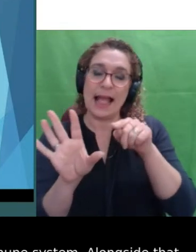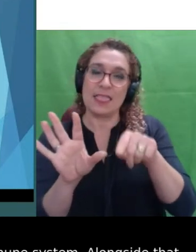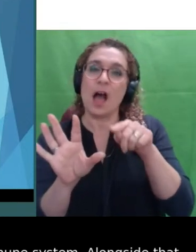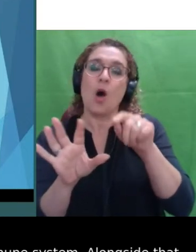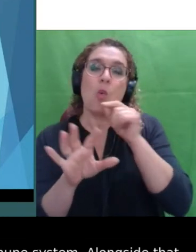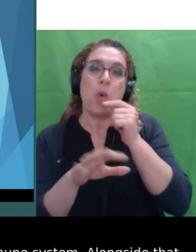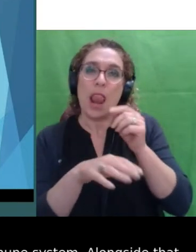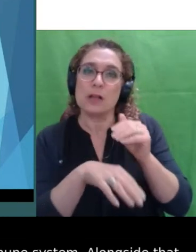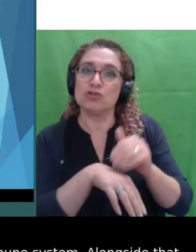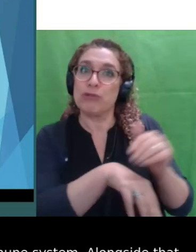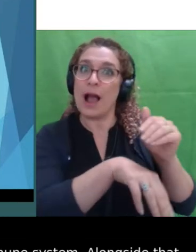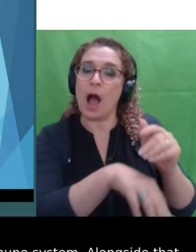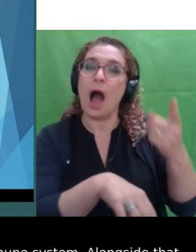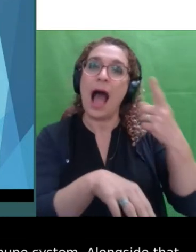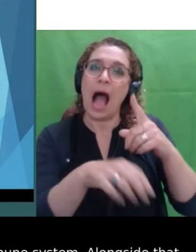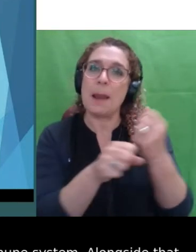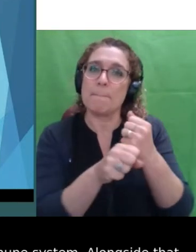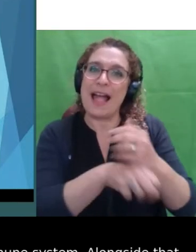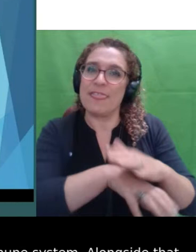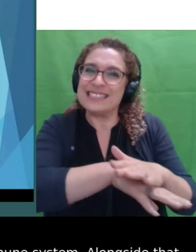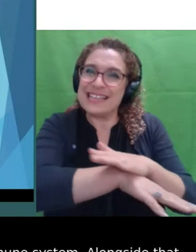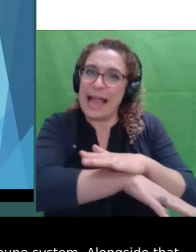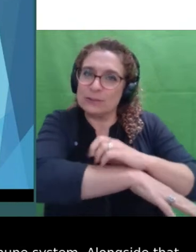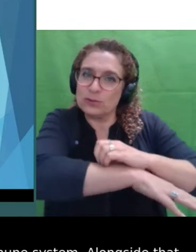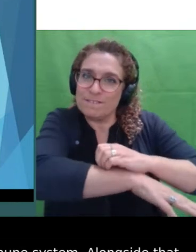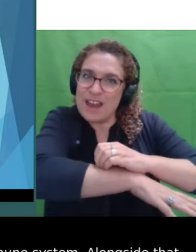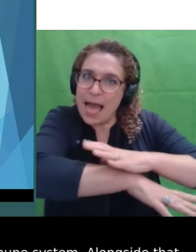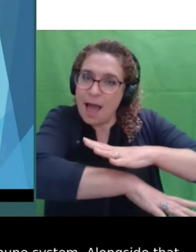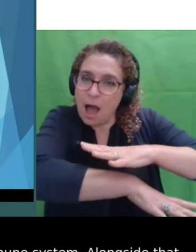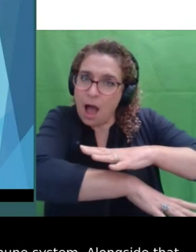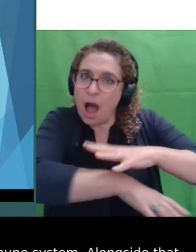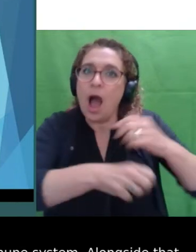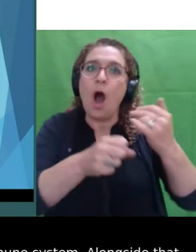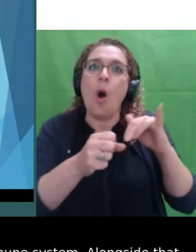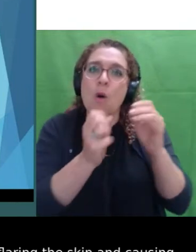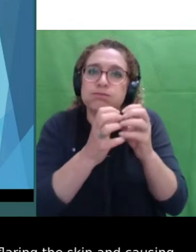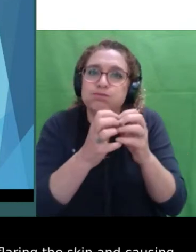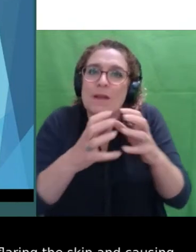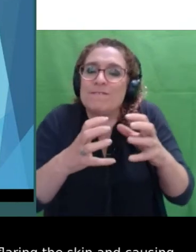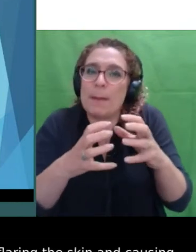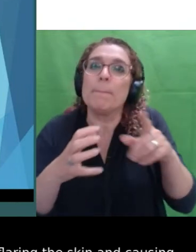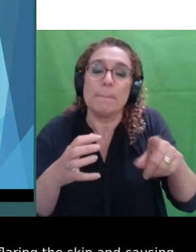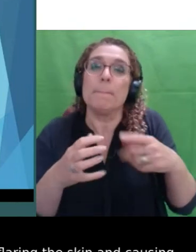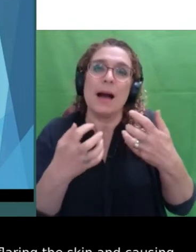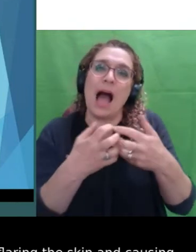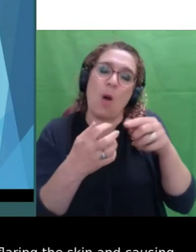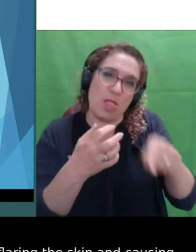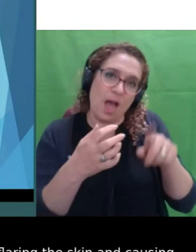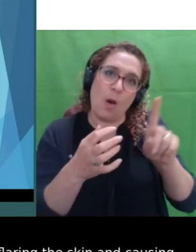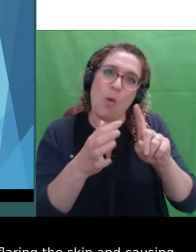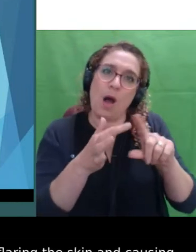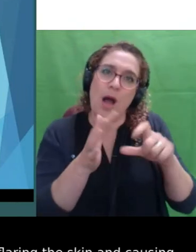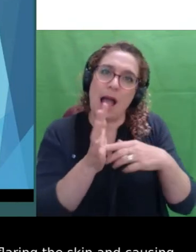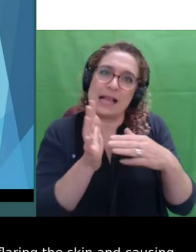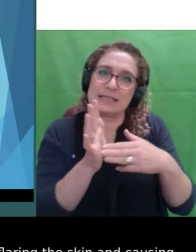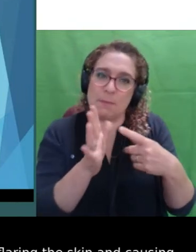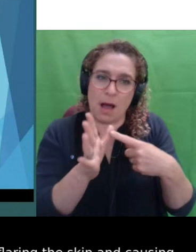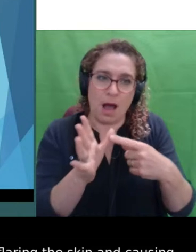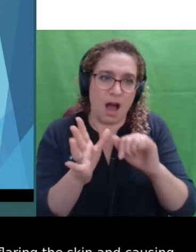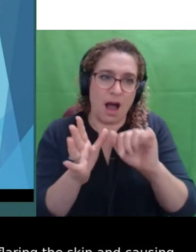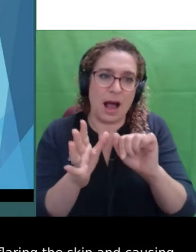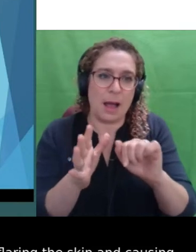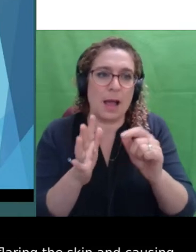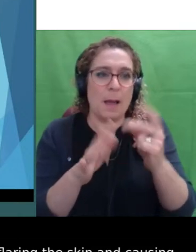skin and causing the inflammation and the waveform pattern of eczema you've also got increased